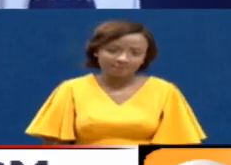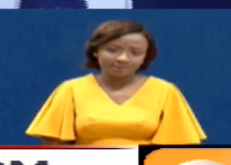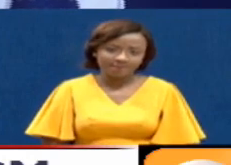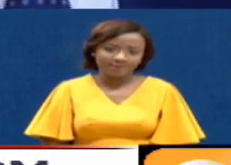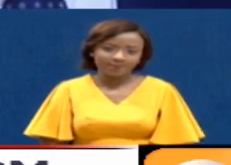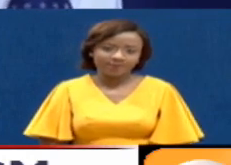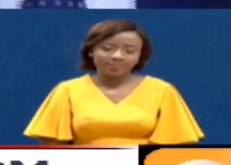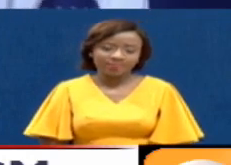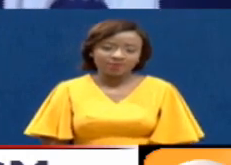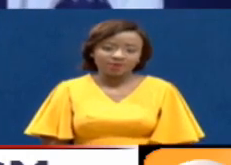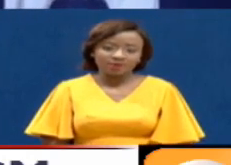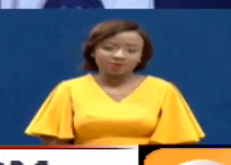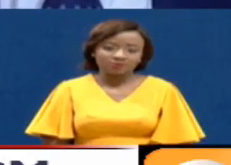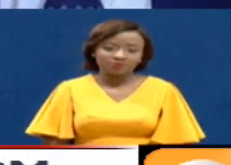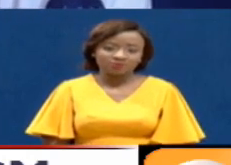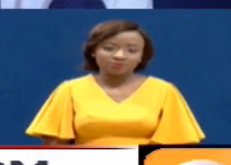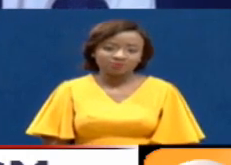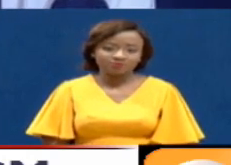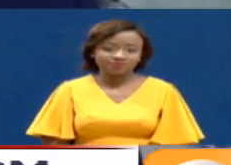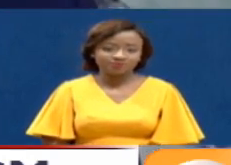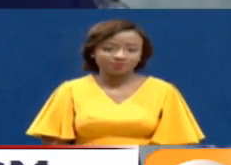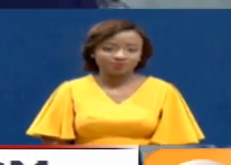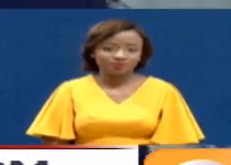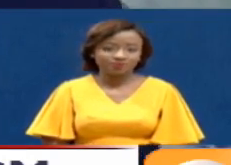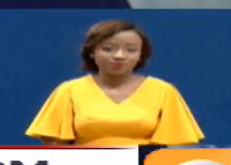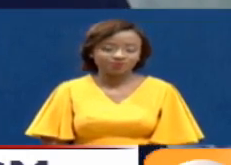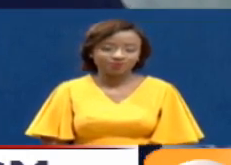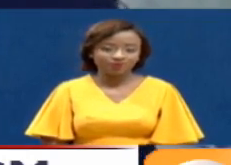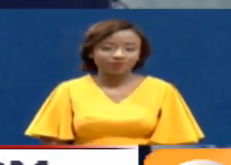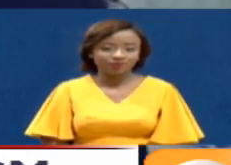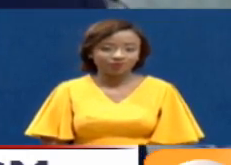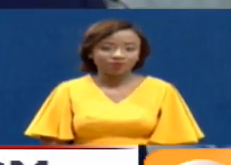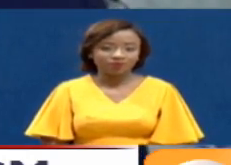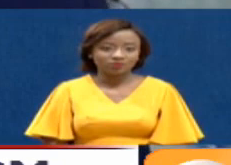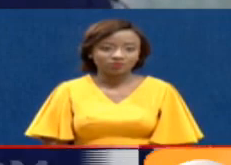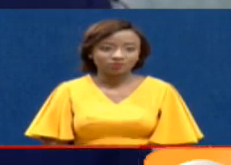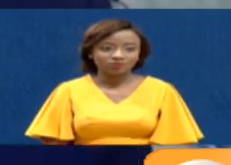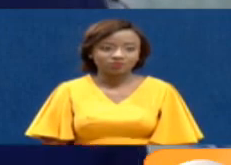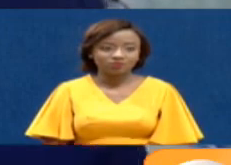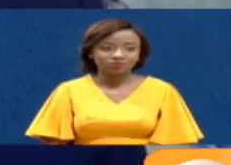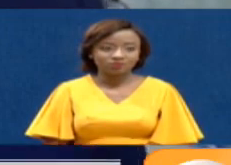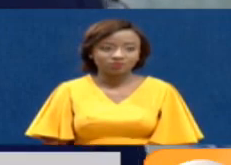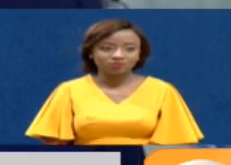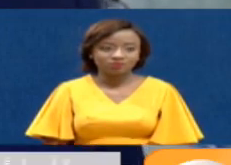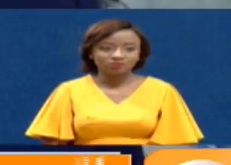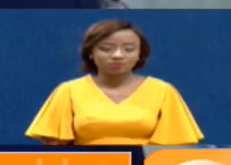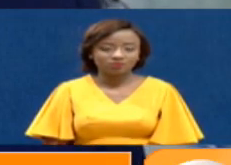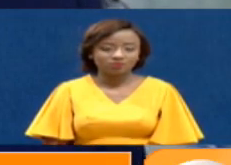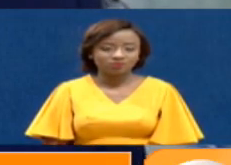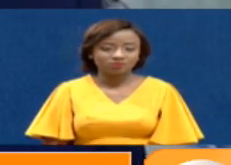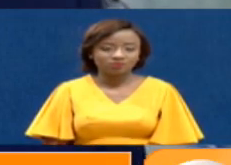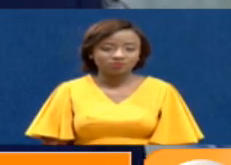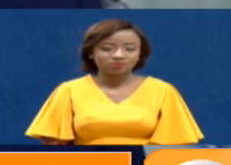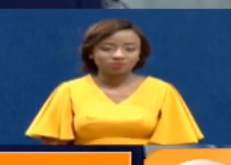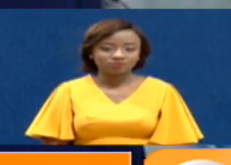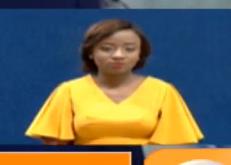Well, first of all, I think we should avoid getting ourselves into a trap where we are trading